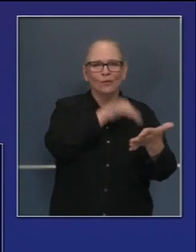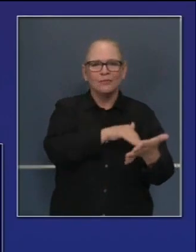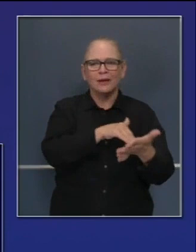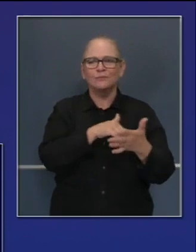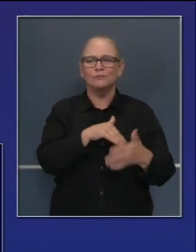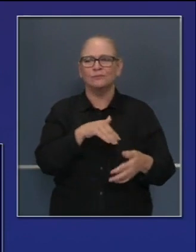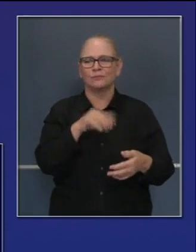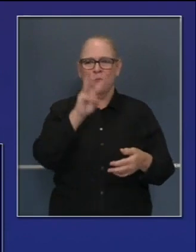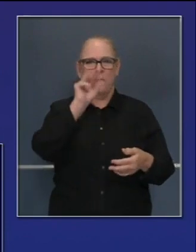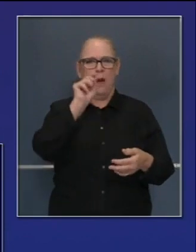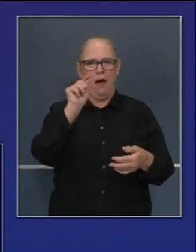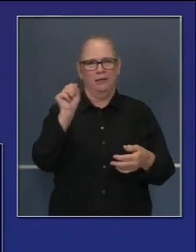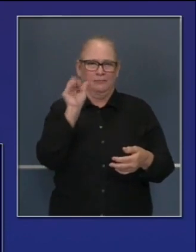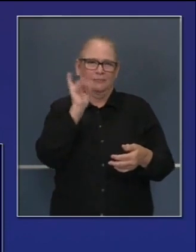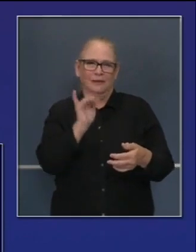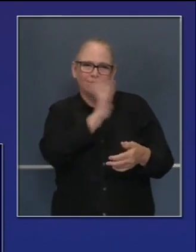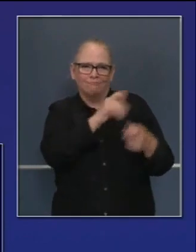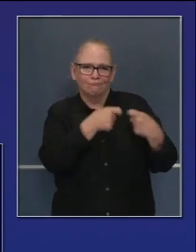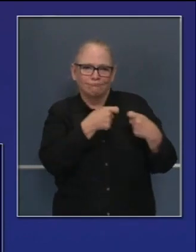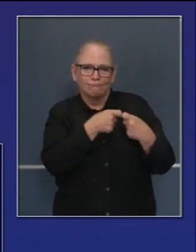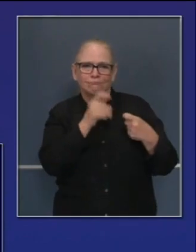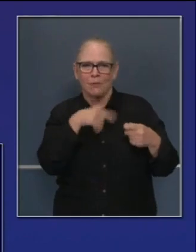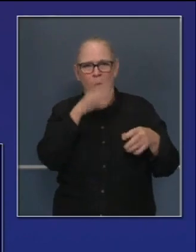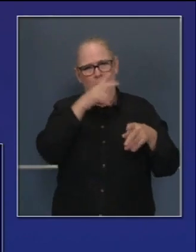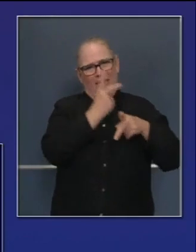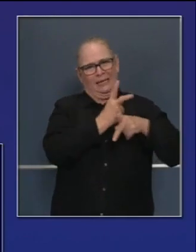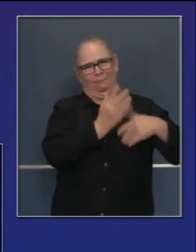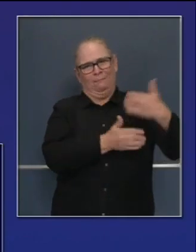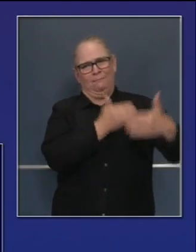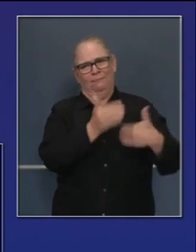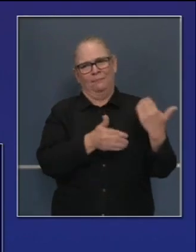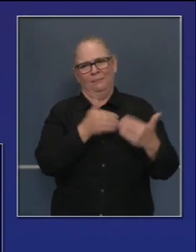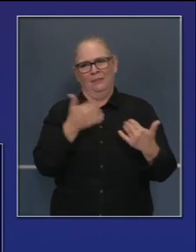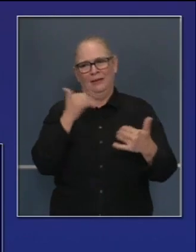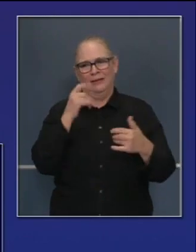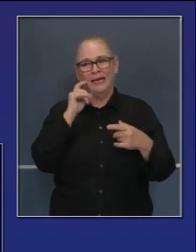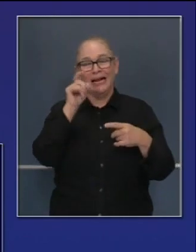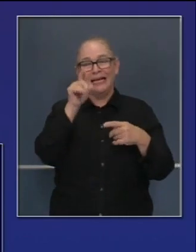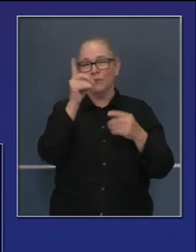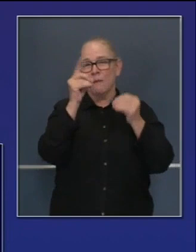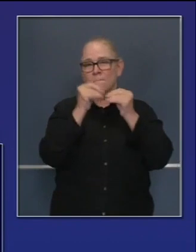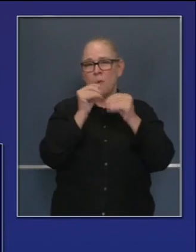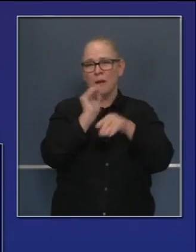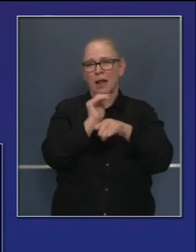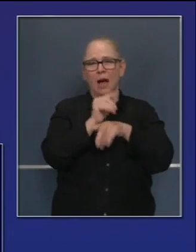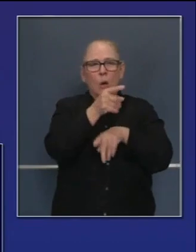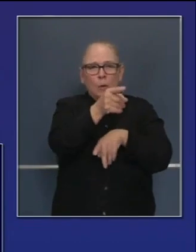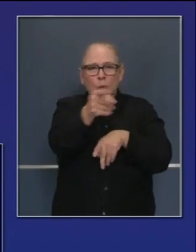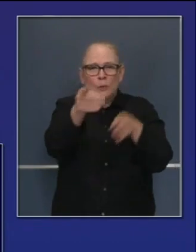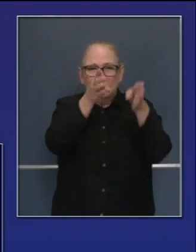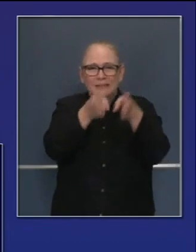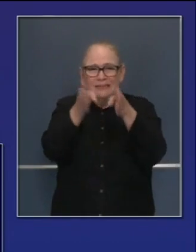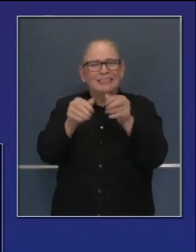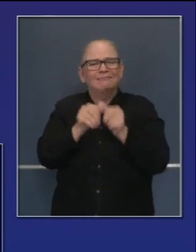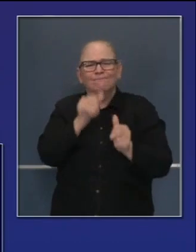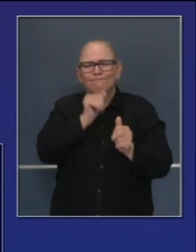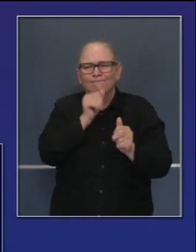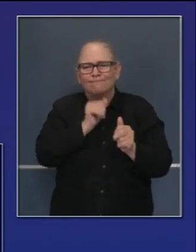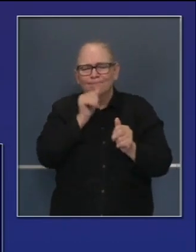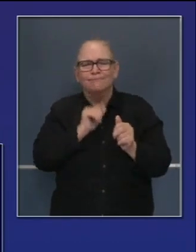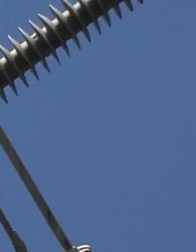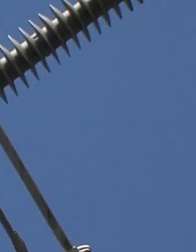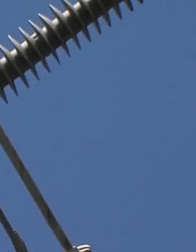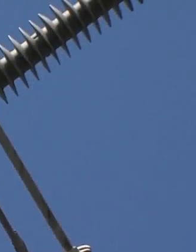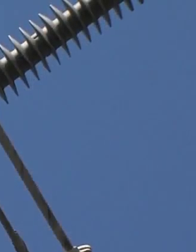is the last night. We really need everybody to do everything in their power to flex their power use